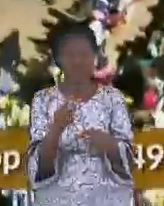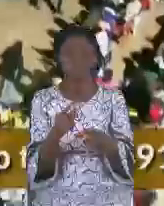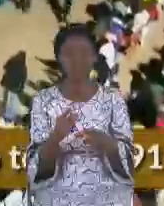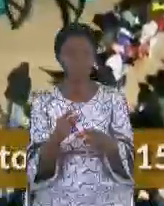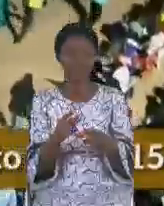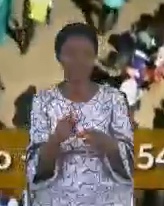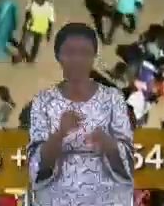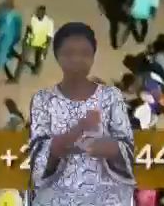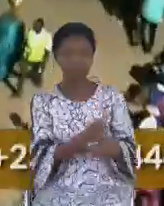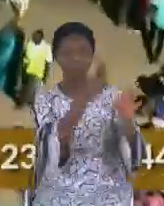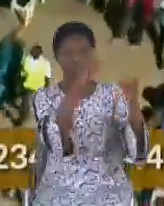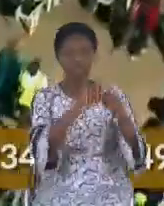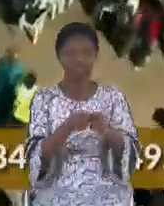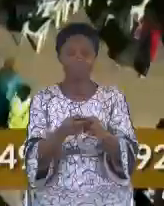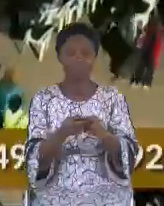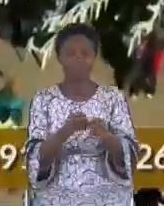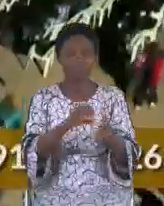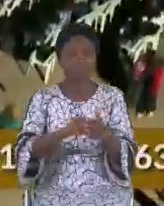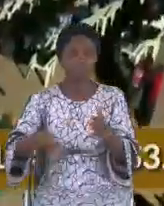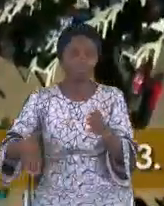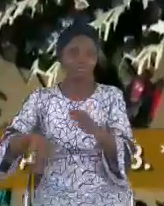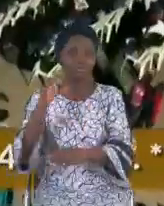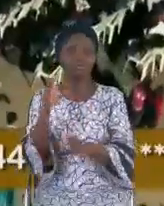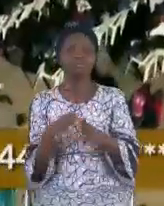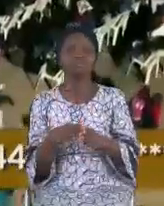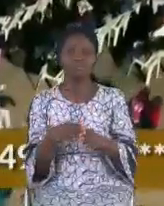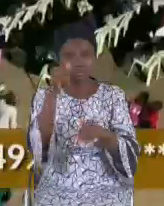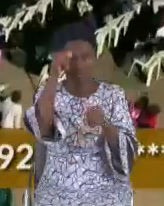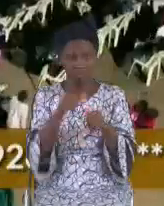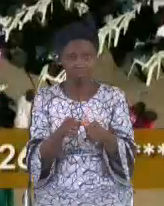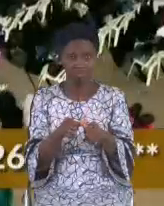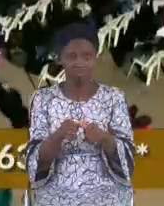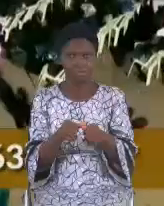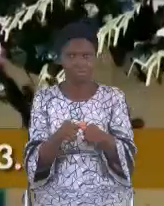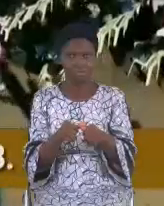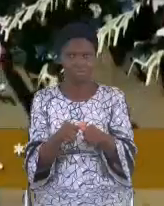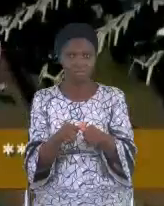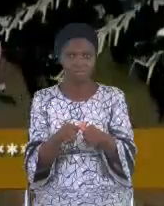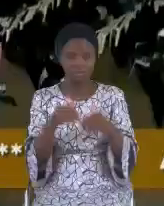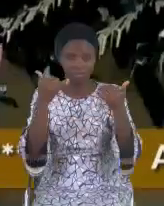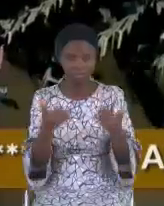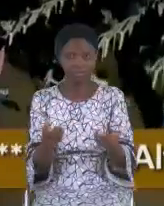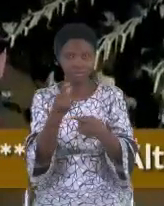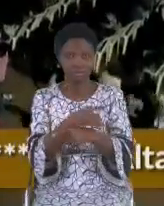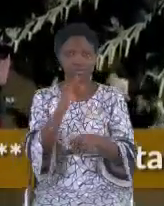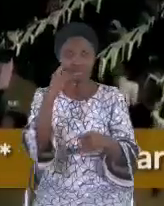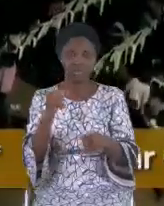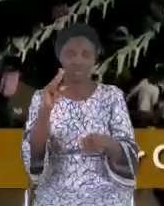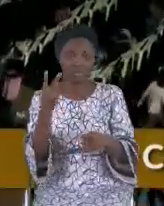away. Remember, today is the second to the last day of this